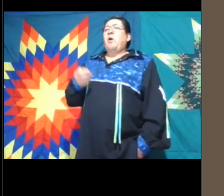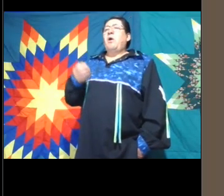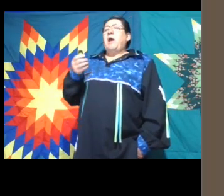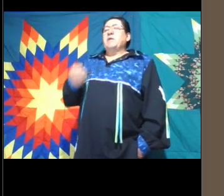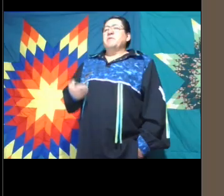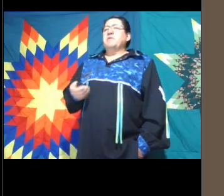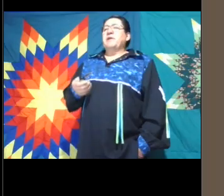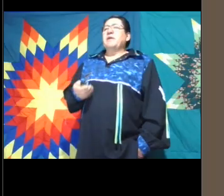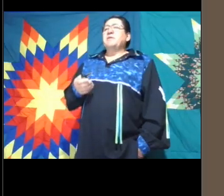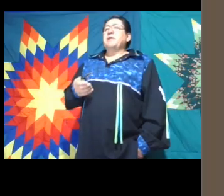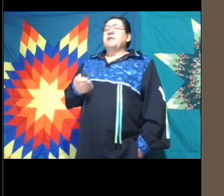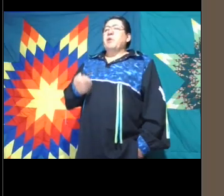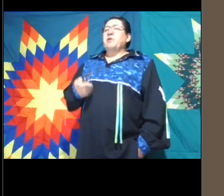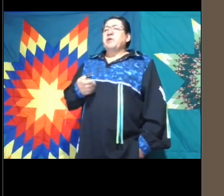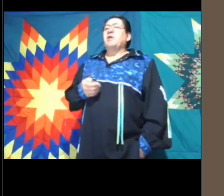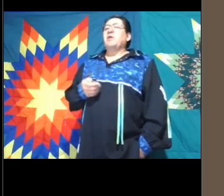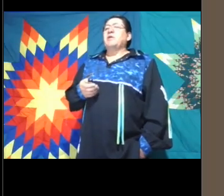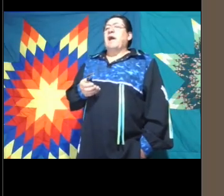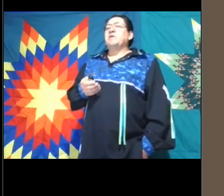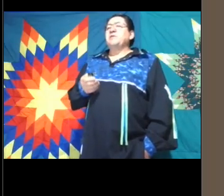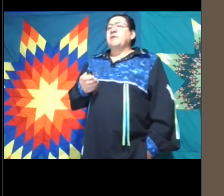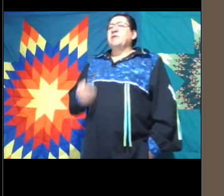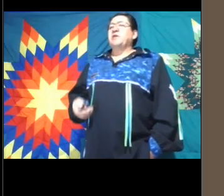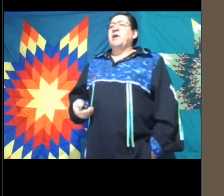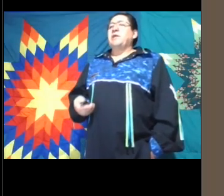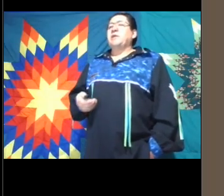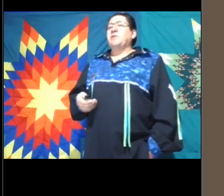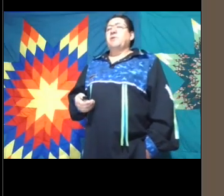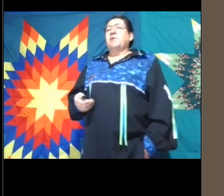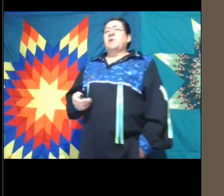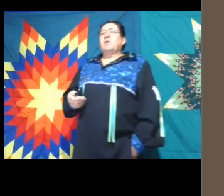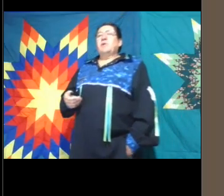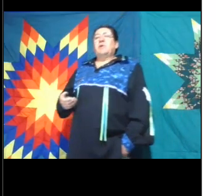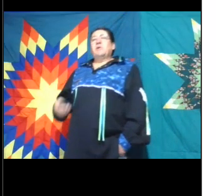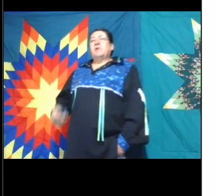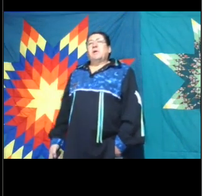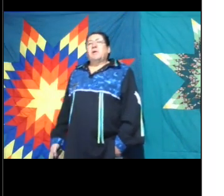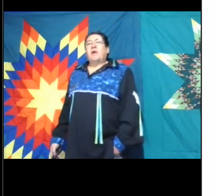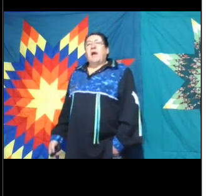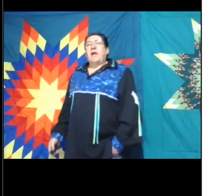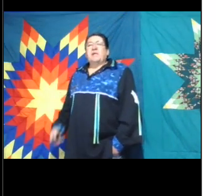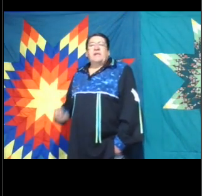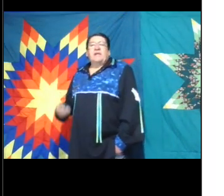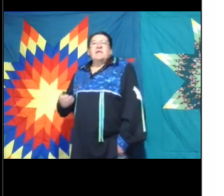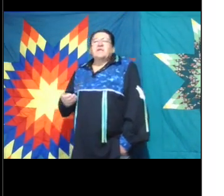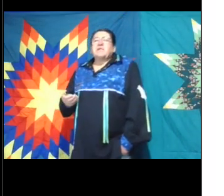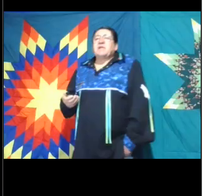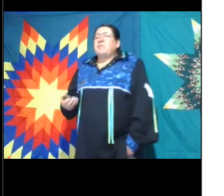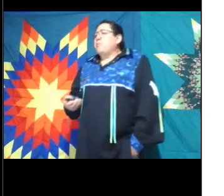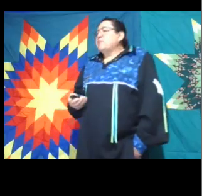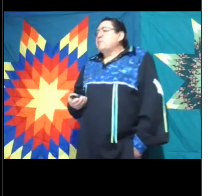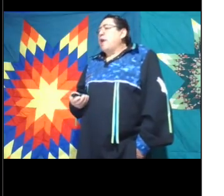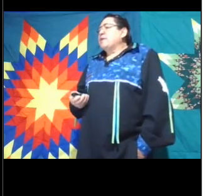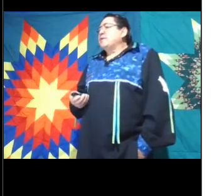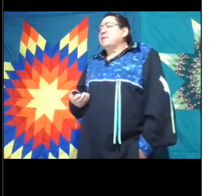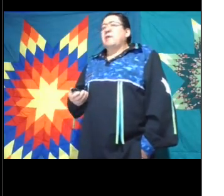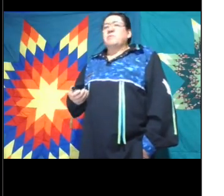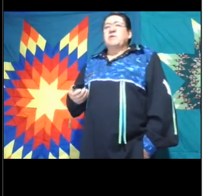People, and your TRC, especially called Action Section 92? And these are just some of the